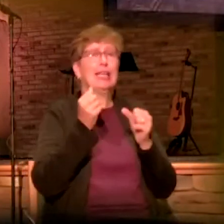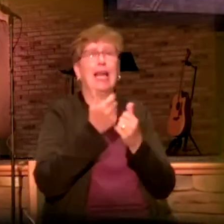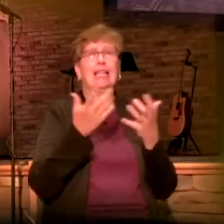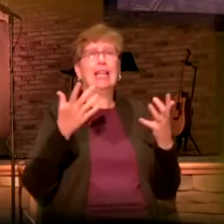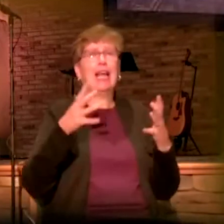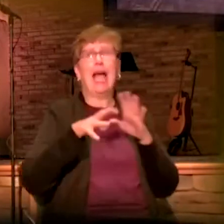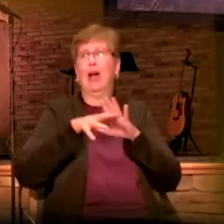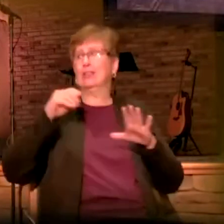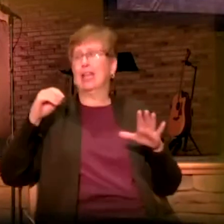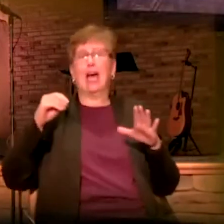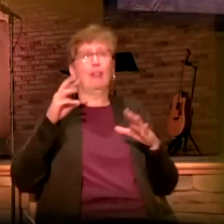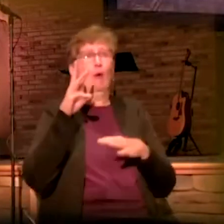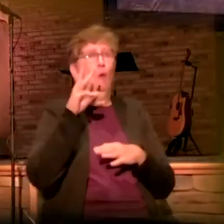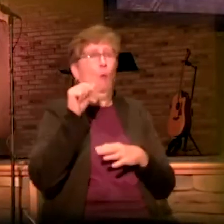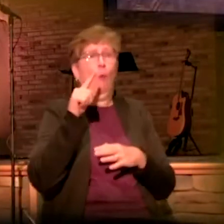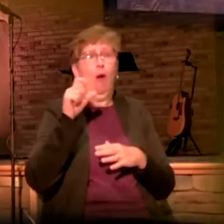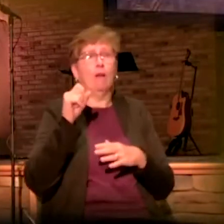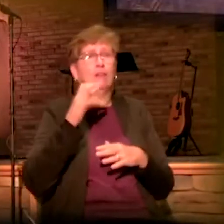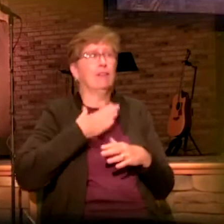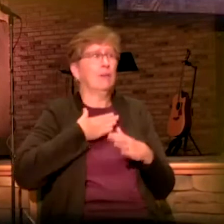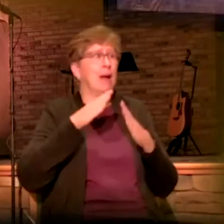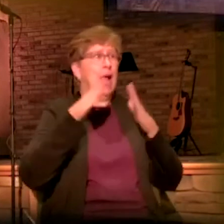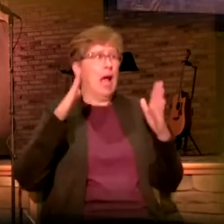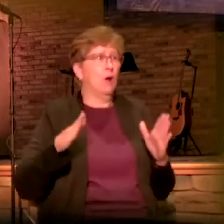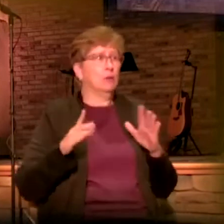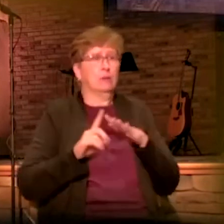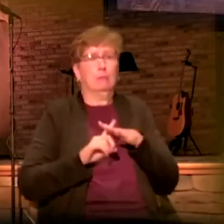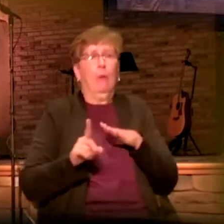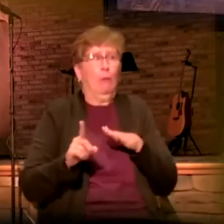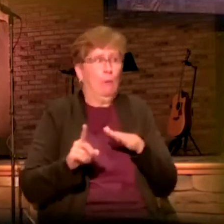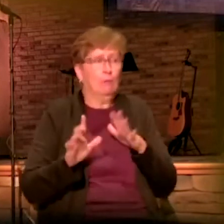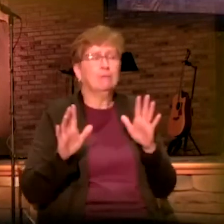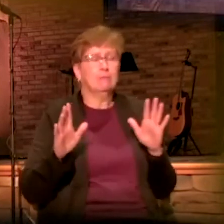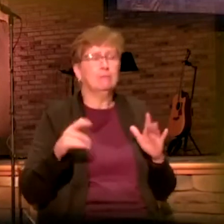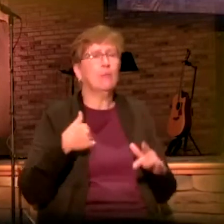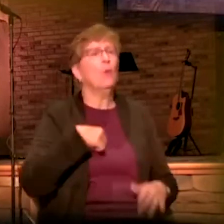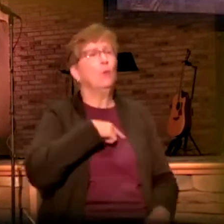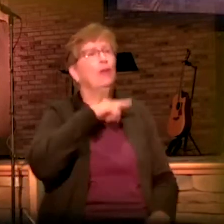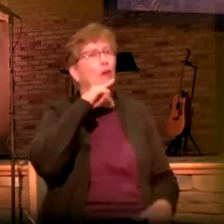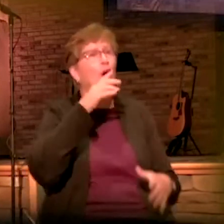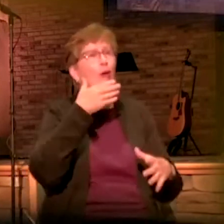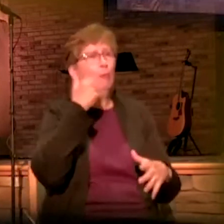my house. So it's really good to be here. We are better together.